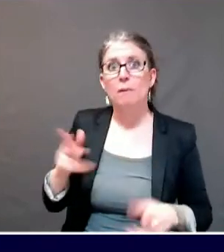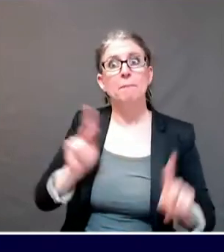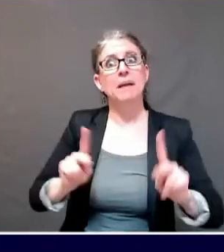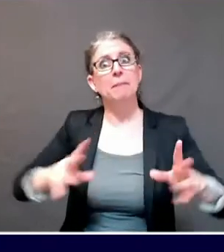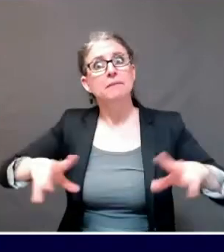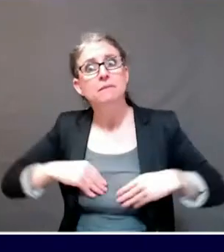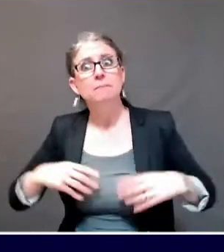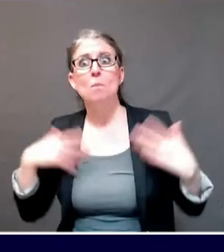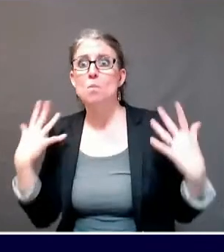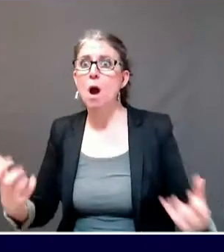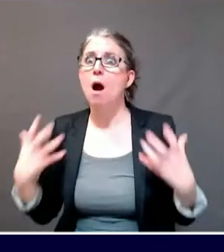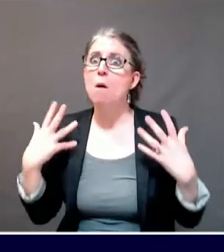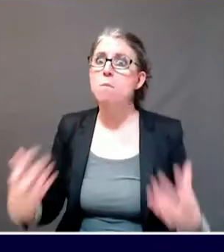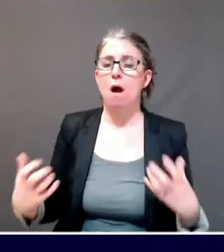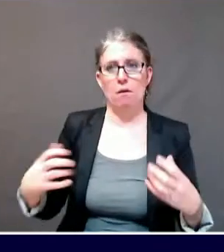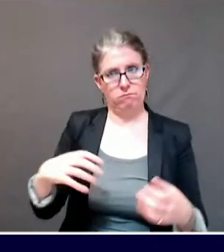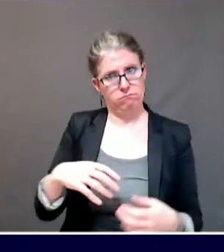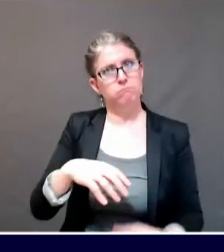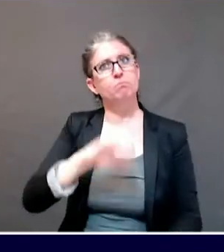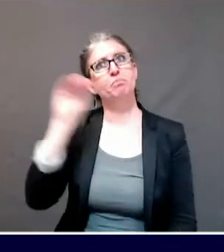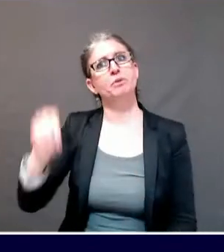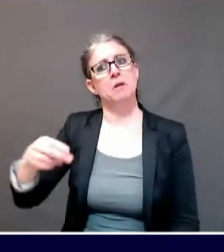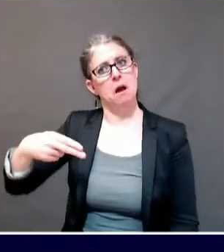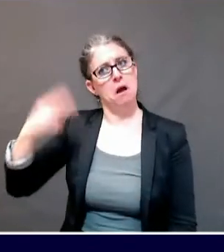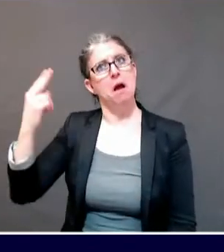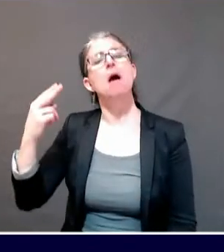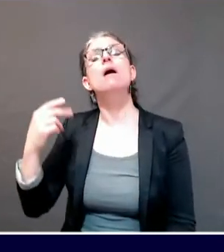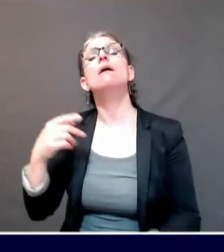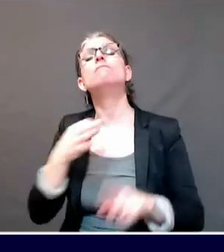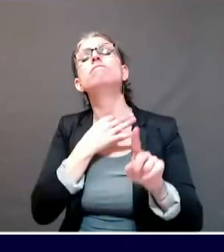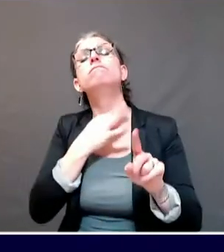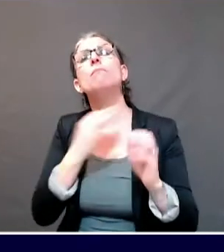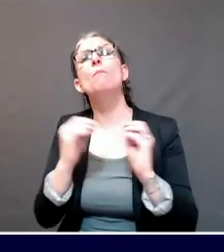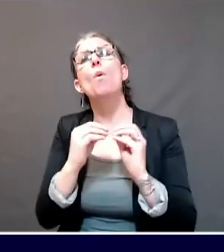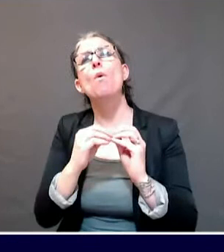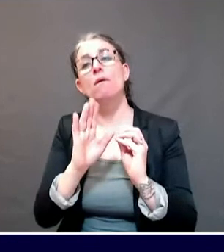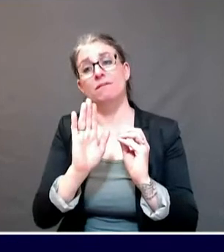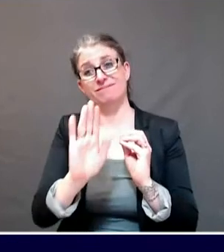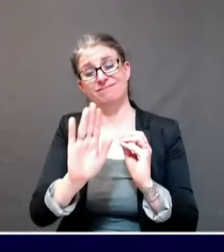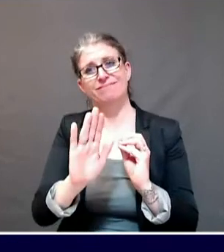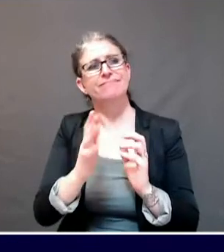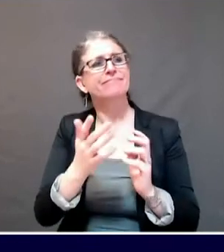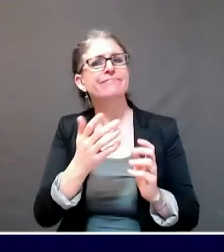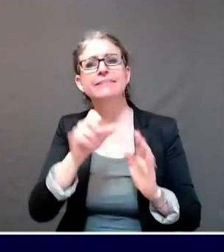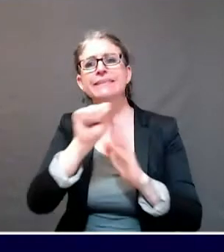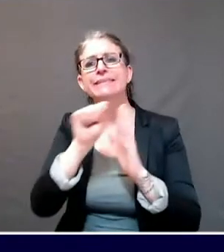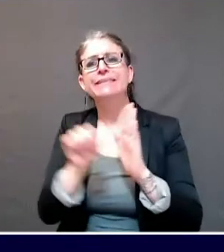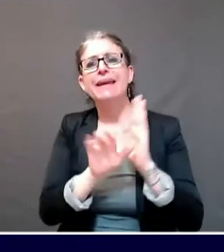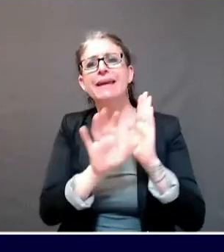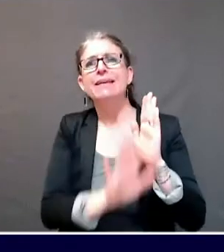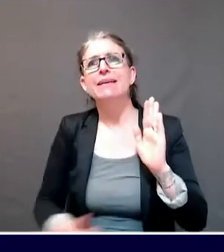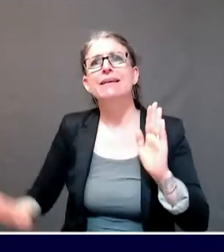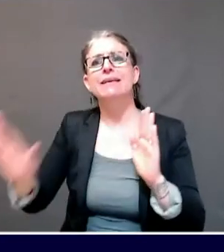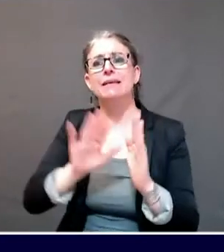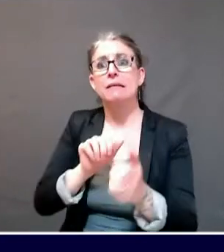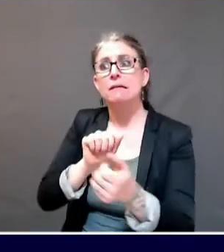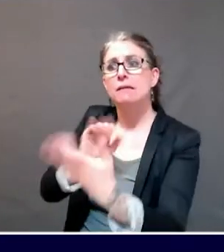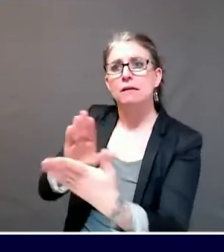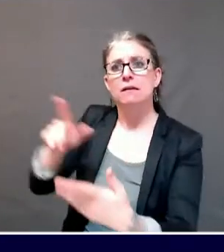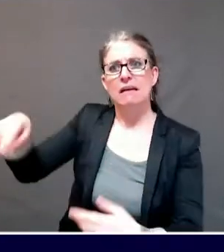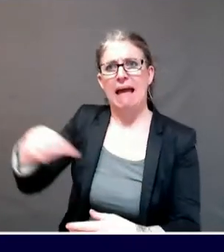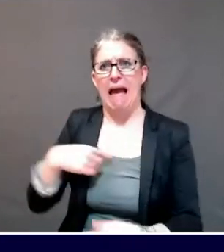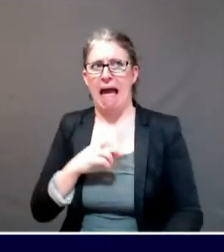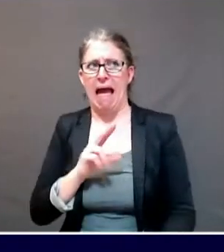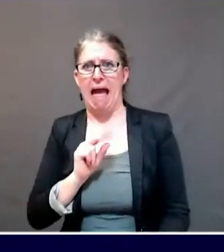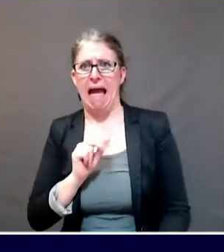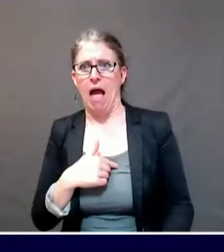of trying to avoid some of the hesitancy that we've seen in other states. And so as a point of clarification, were you